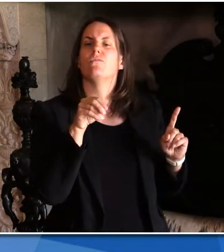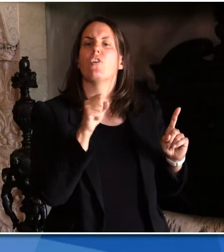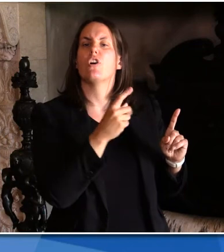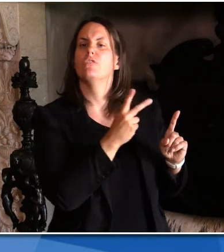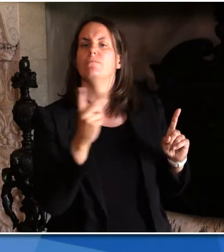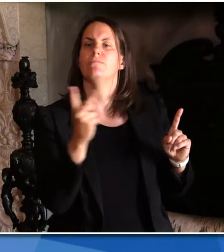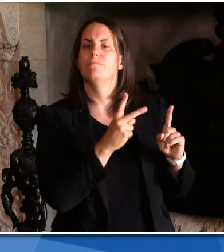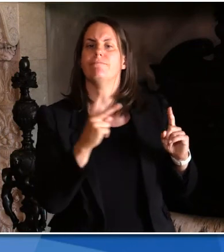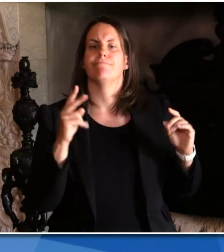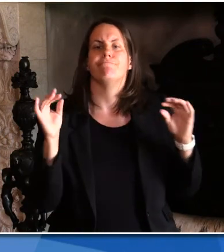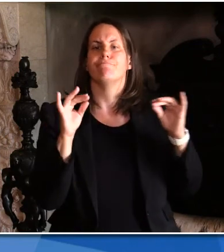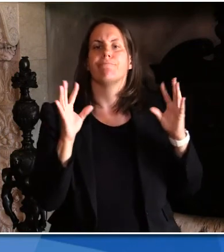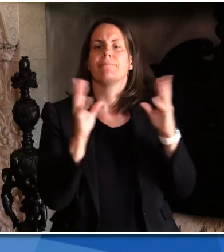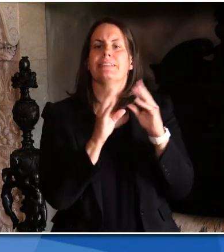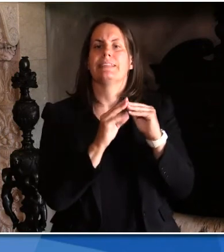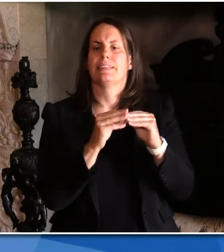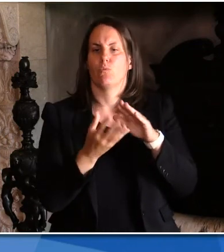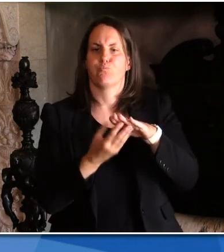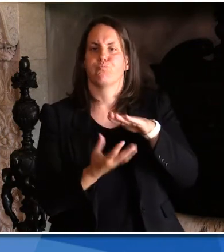what discipline, if any, will they face?